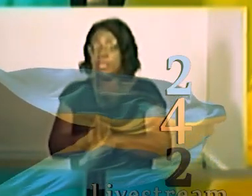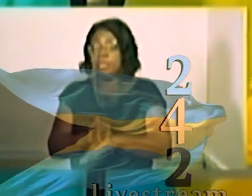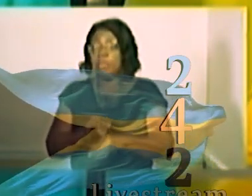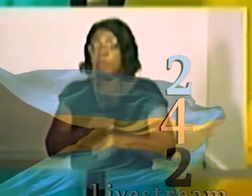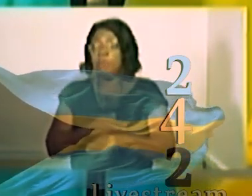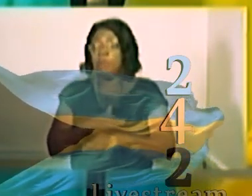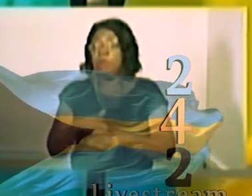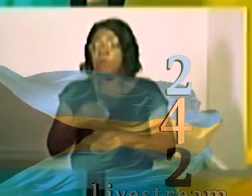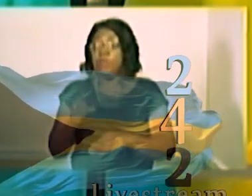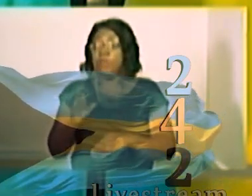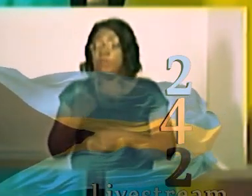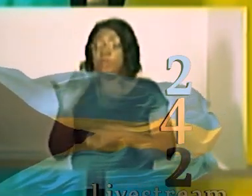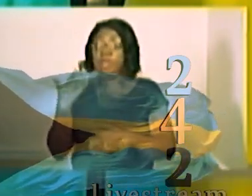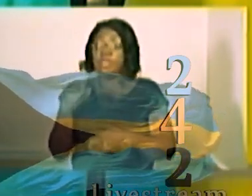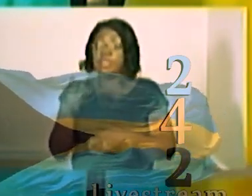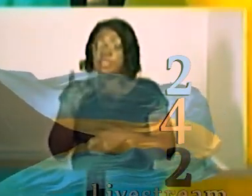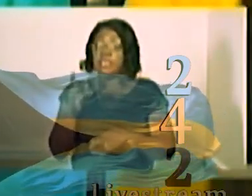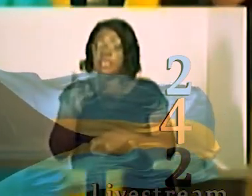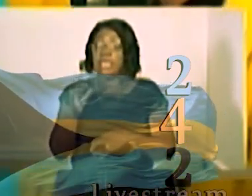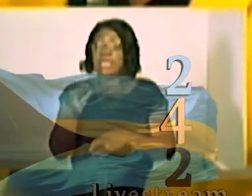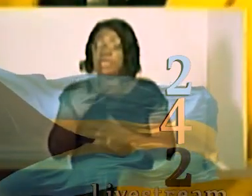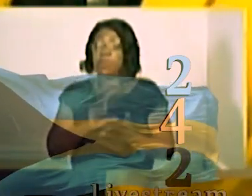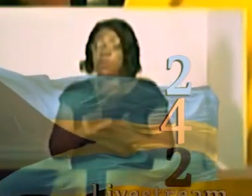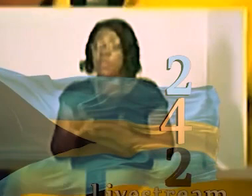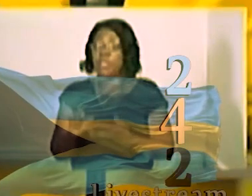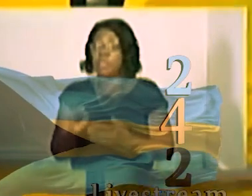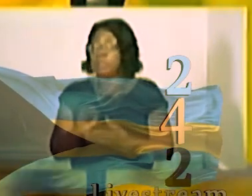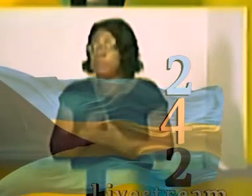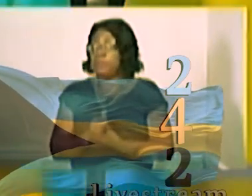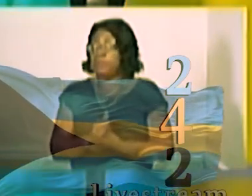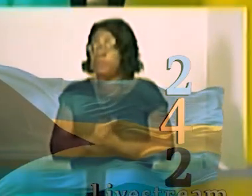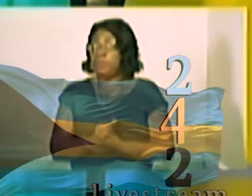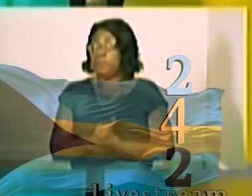8 weeks. Dr. Forbes?